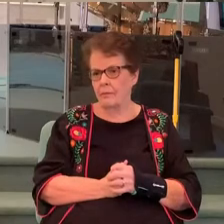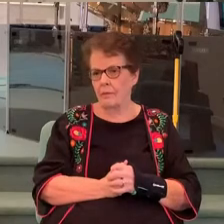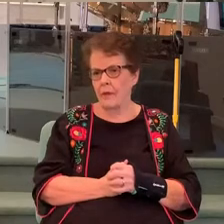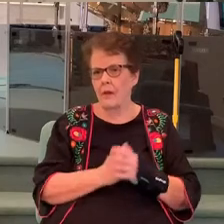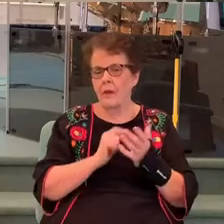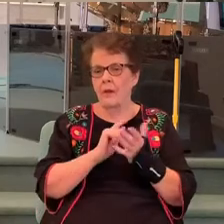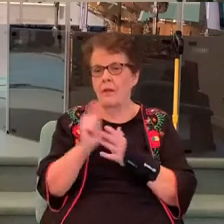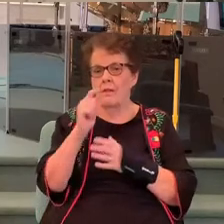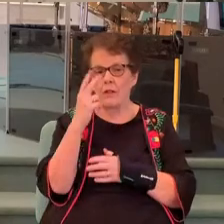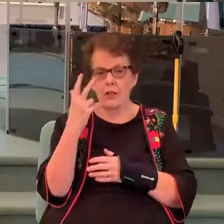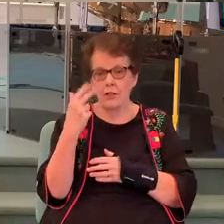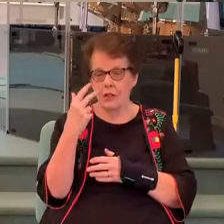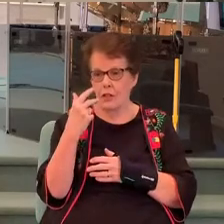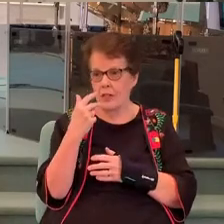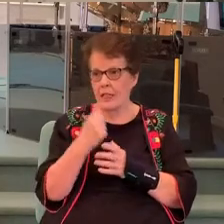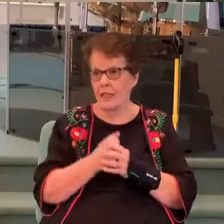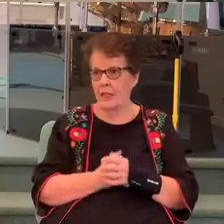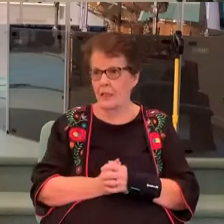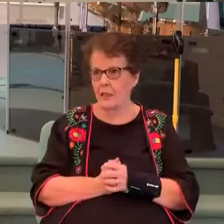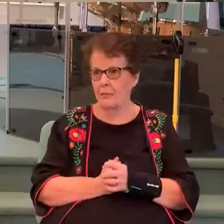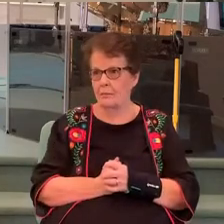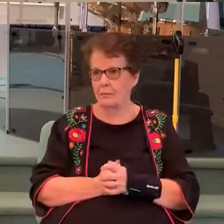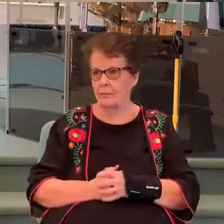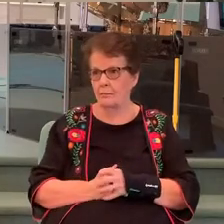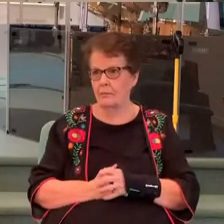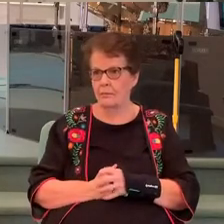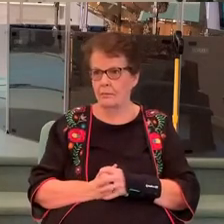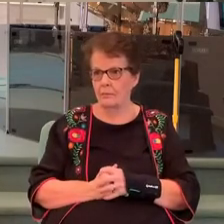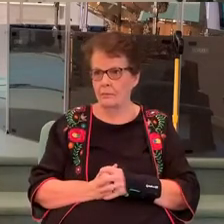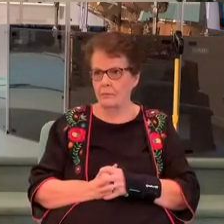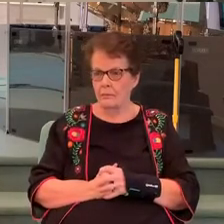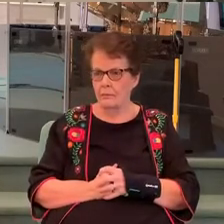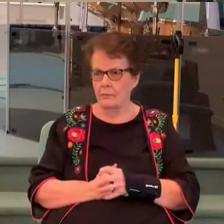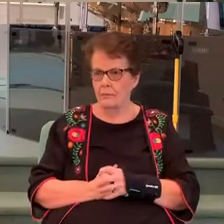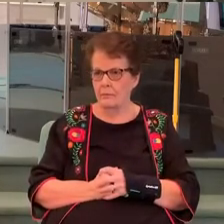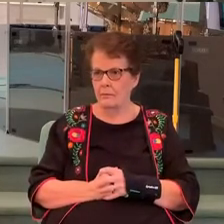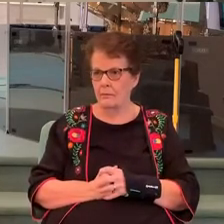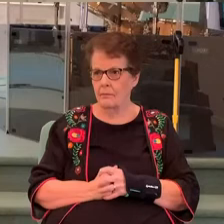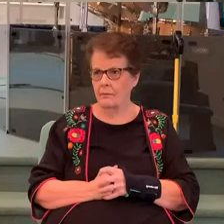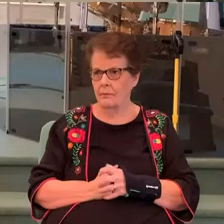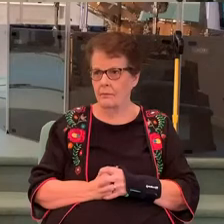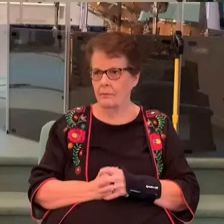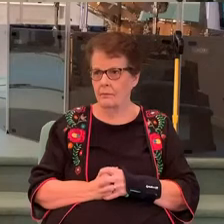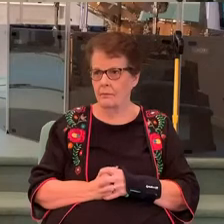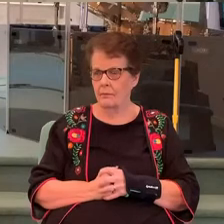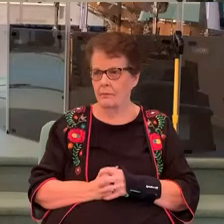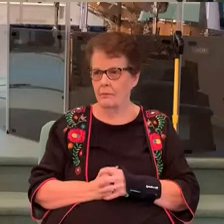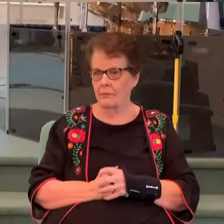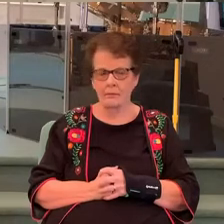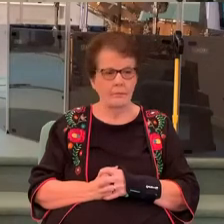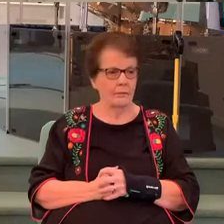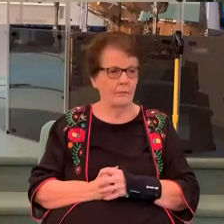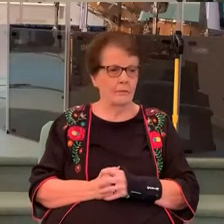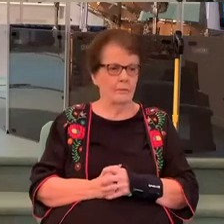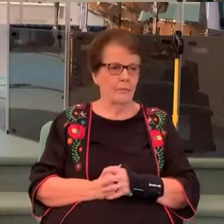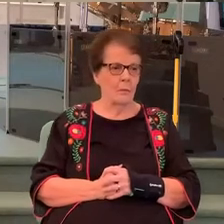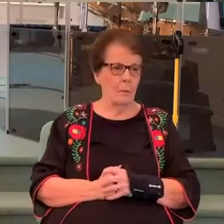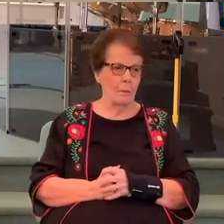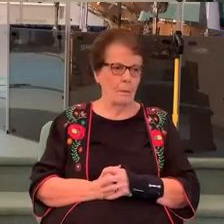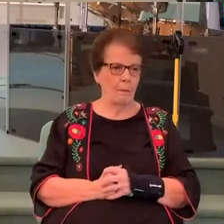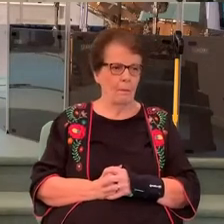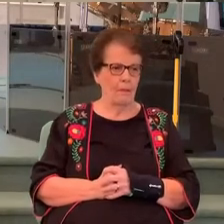of chapter 5. This is the closing part of his letter. And so I want us to look at this and find three